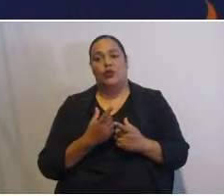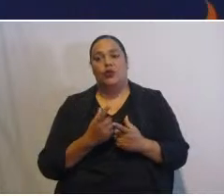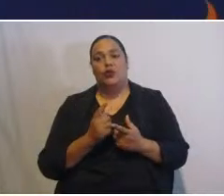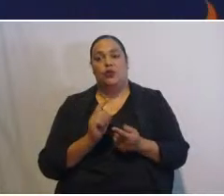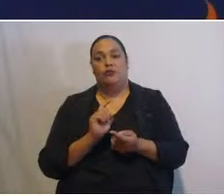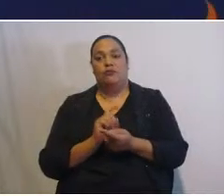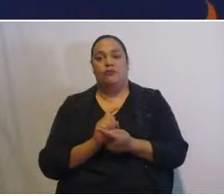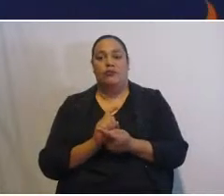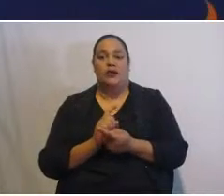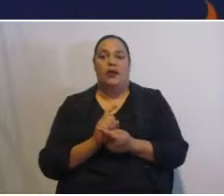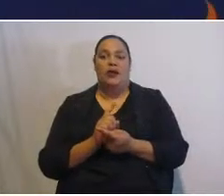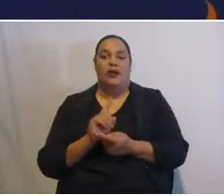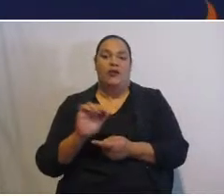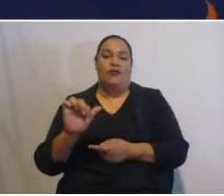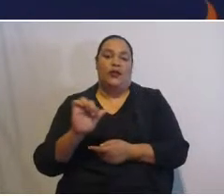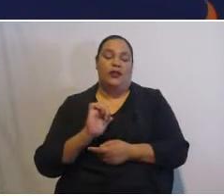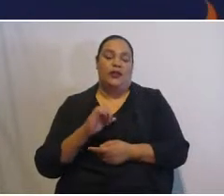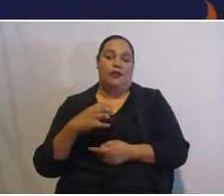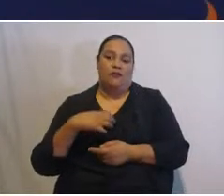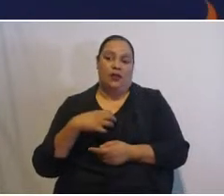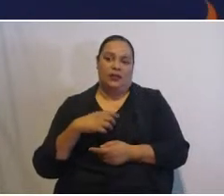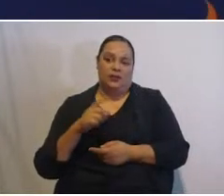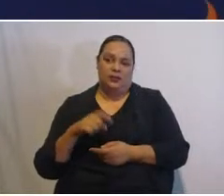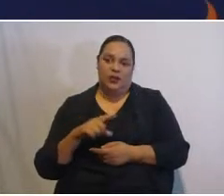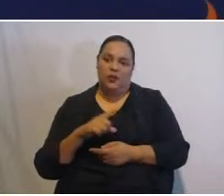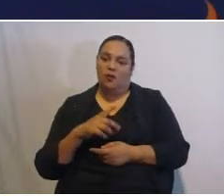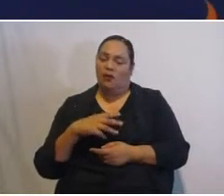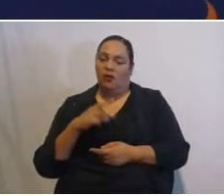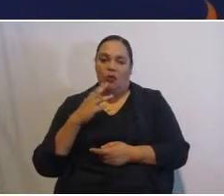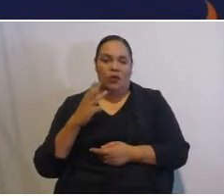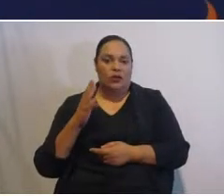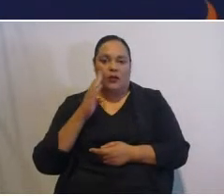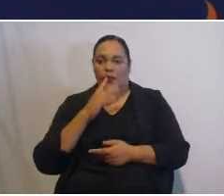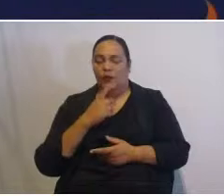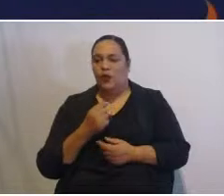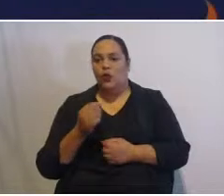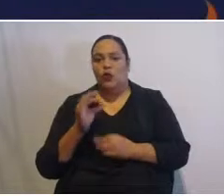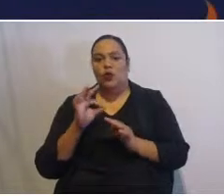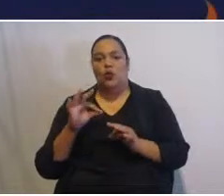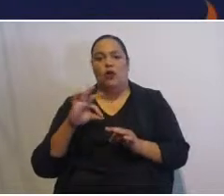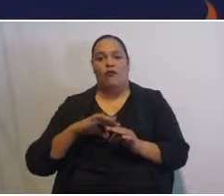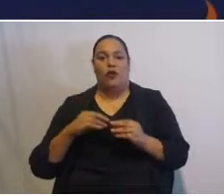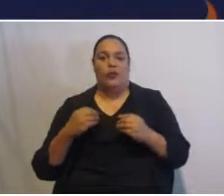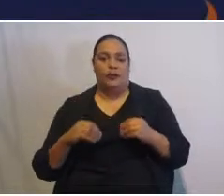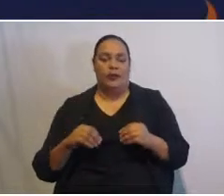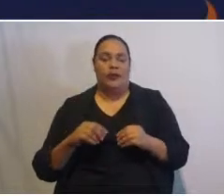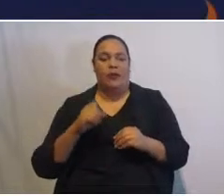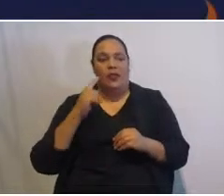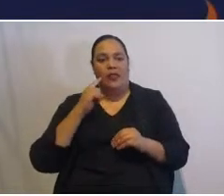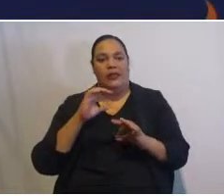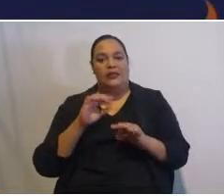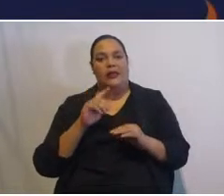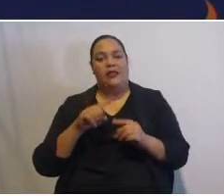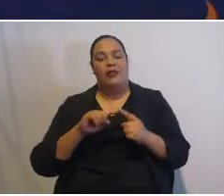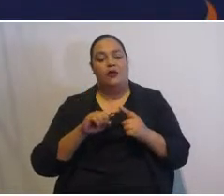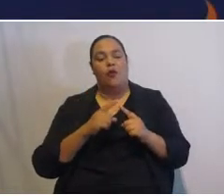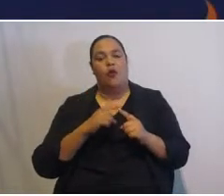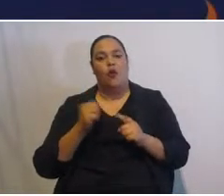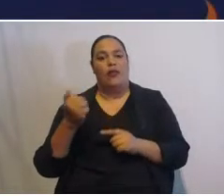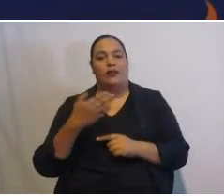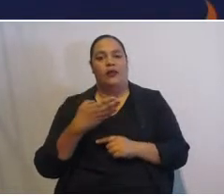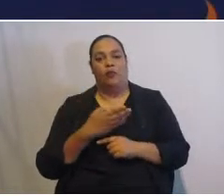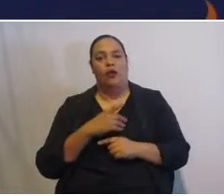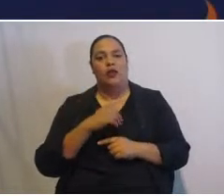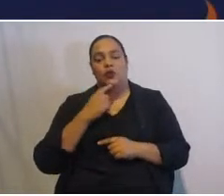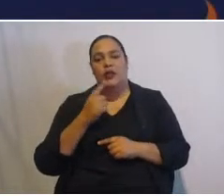the rate of return on assets, because otherwise you are not running a viable business. And I think that was the point of the slide there, to say